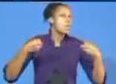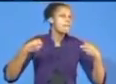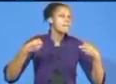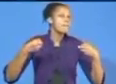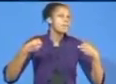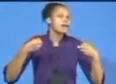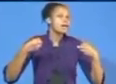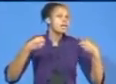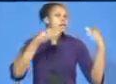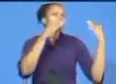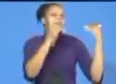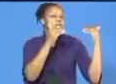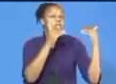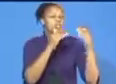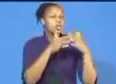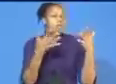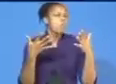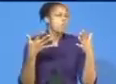you expect